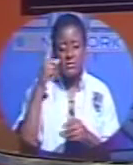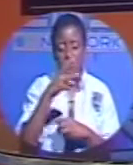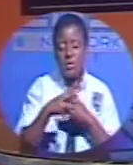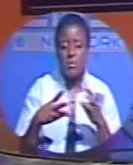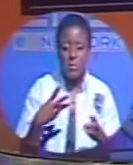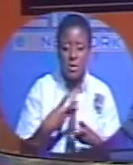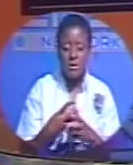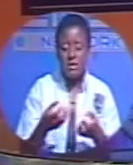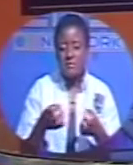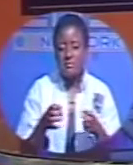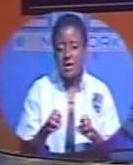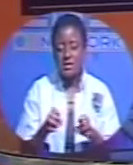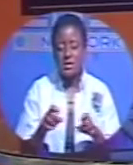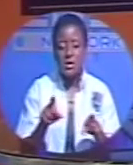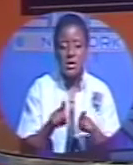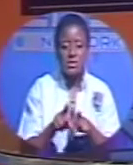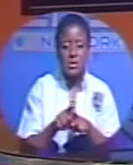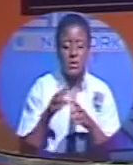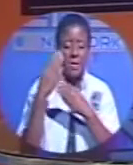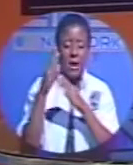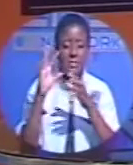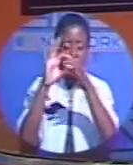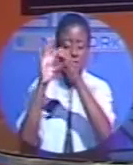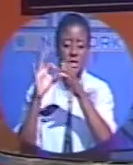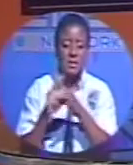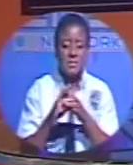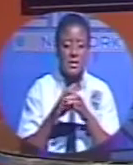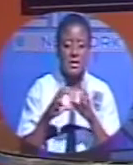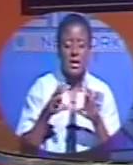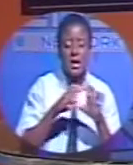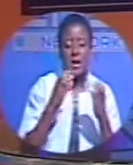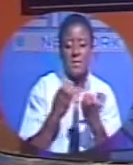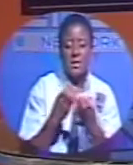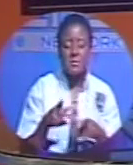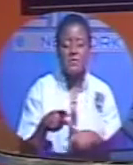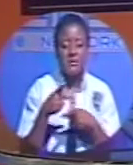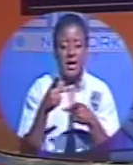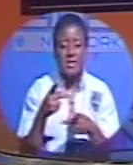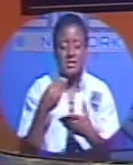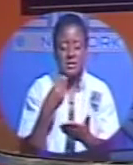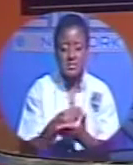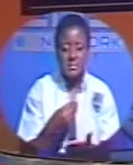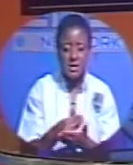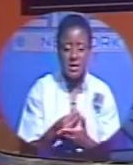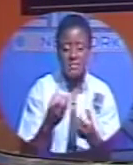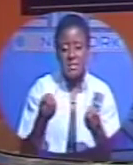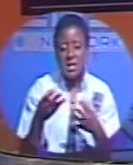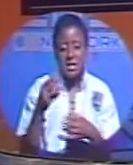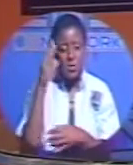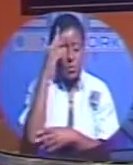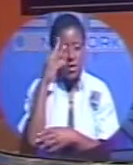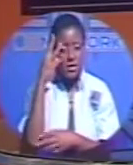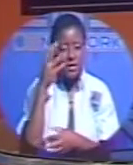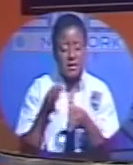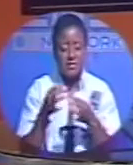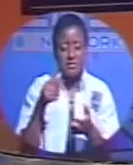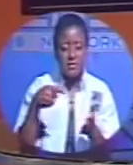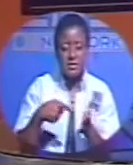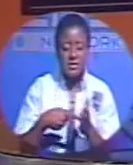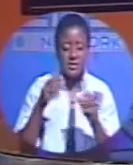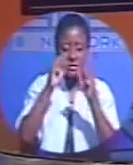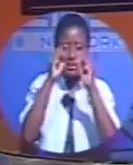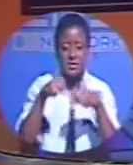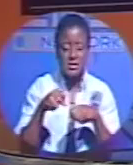Committee also provides some grants to assist some of those athletes with their Olympic preparations. Many are wondering, though, if this system is working, as